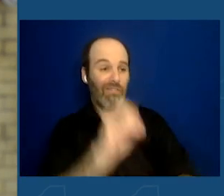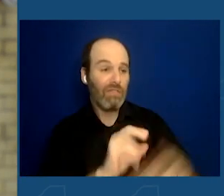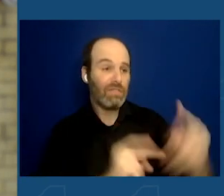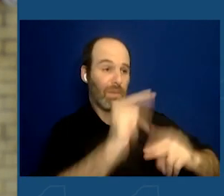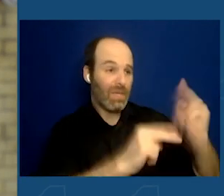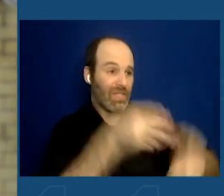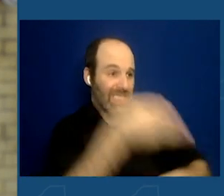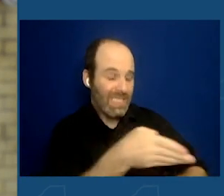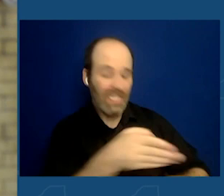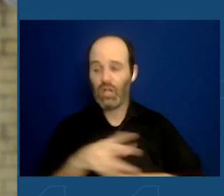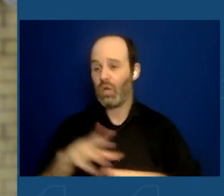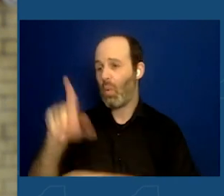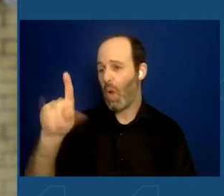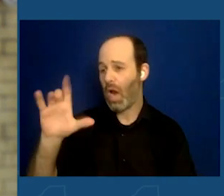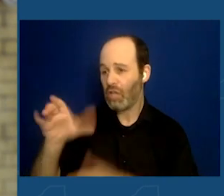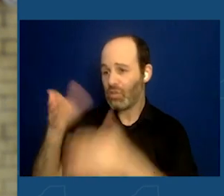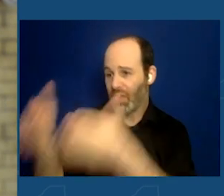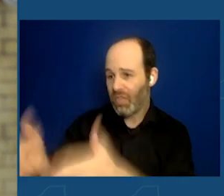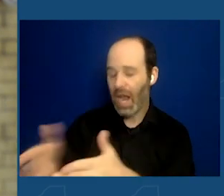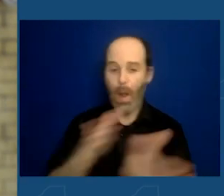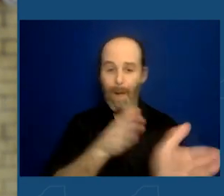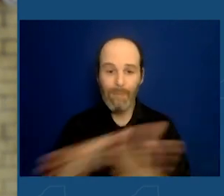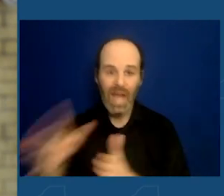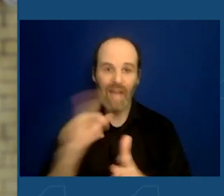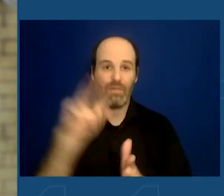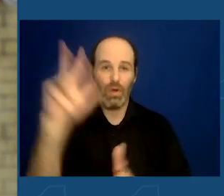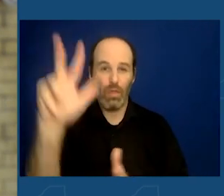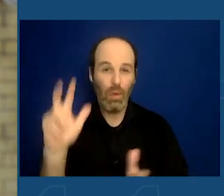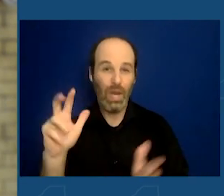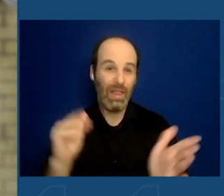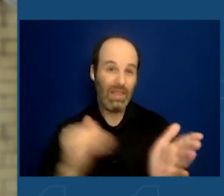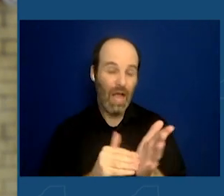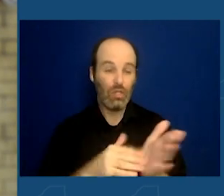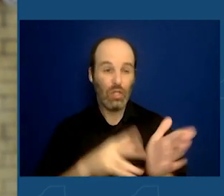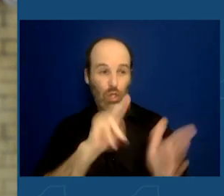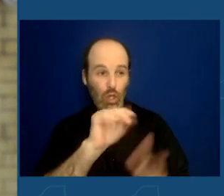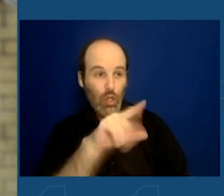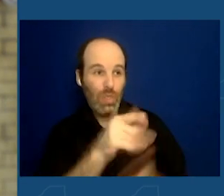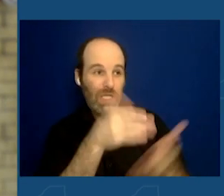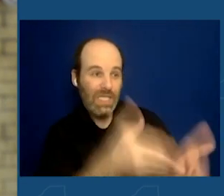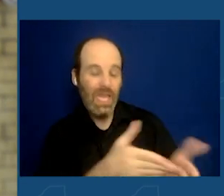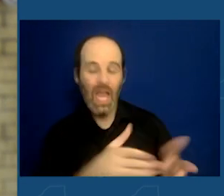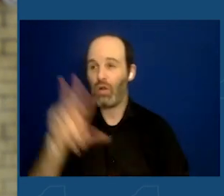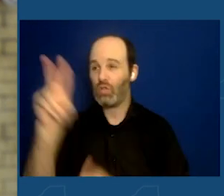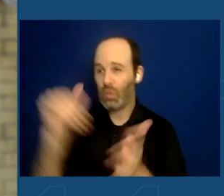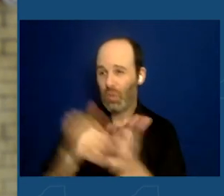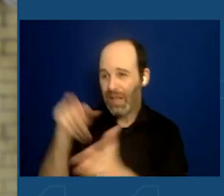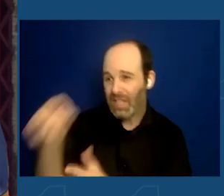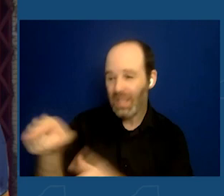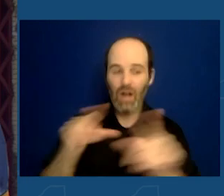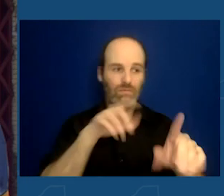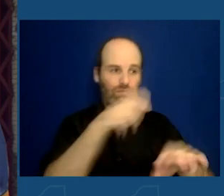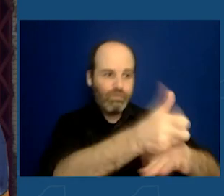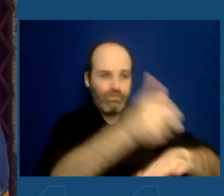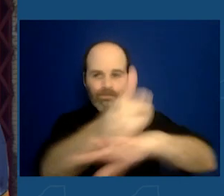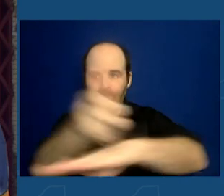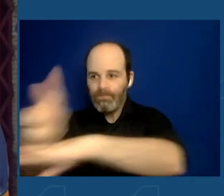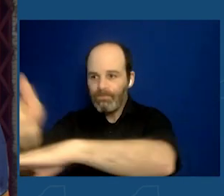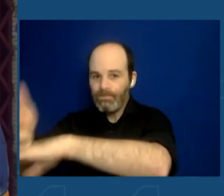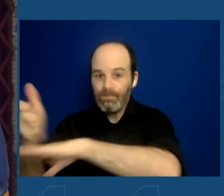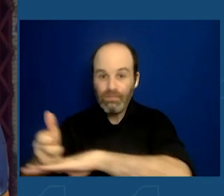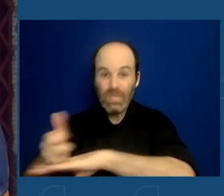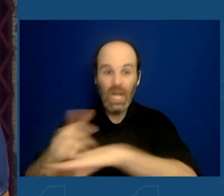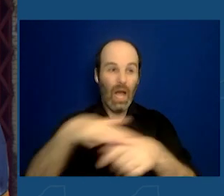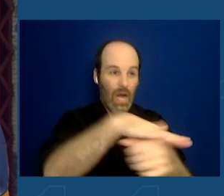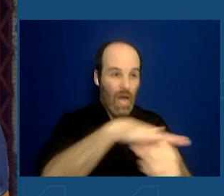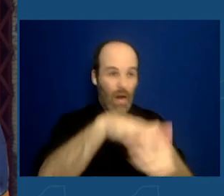here, a plan for 3,000 units here, a plan for 2,000 units there, and that is how, neighborhood by neighborhood, city by city, across